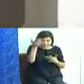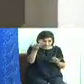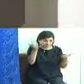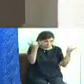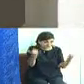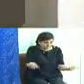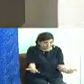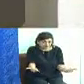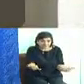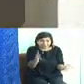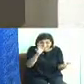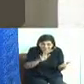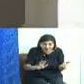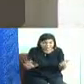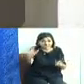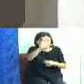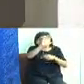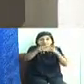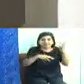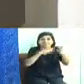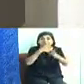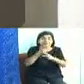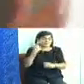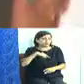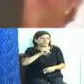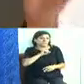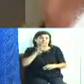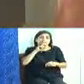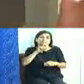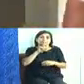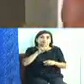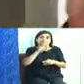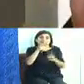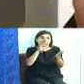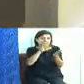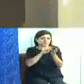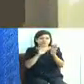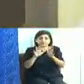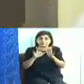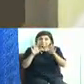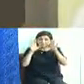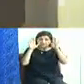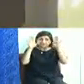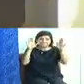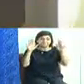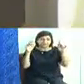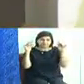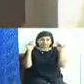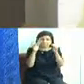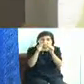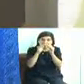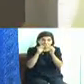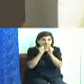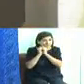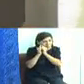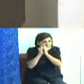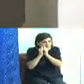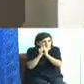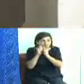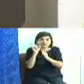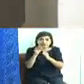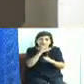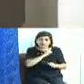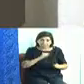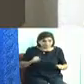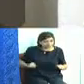right now all around the world. We are in the midst of a great communion of saints. It's just,